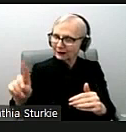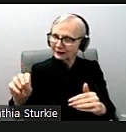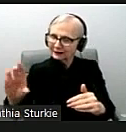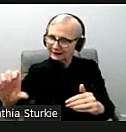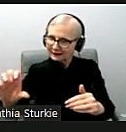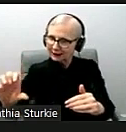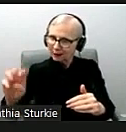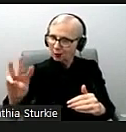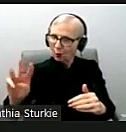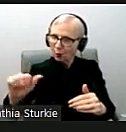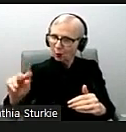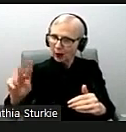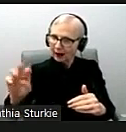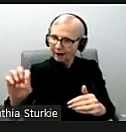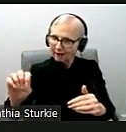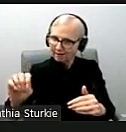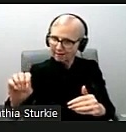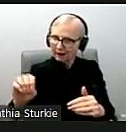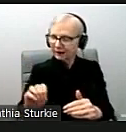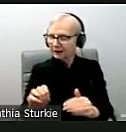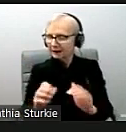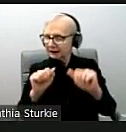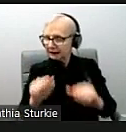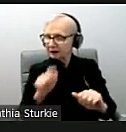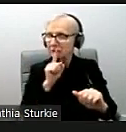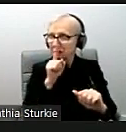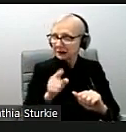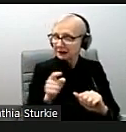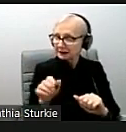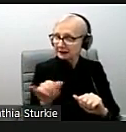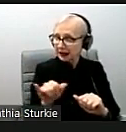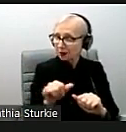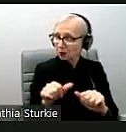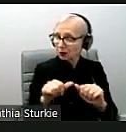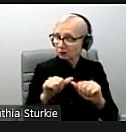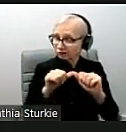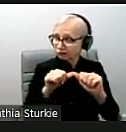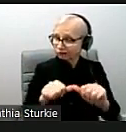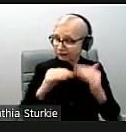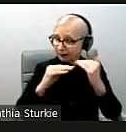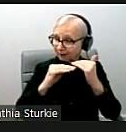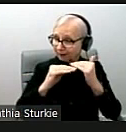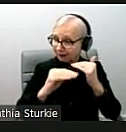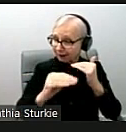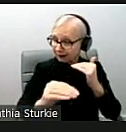comfortable do you feel that we're at a plateau as opposed to a start of another wave?